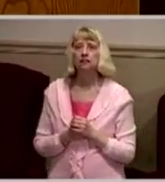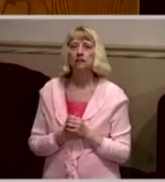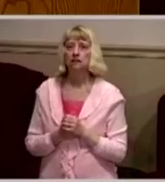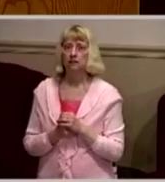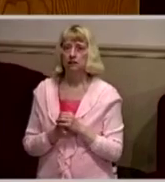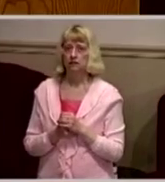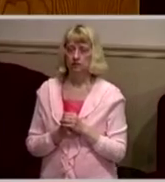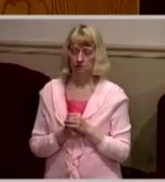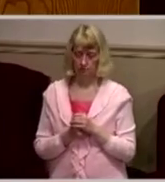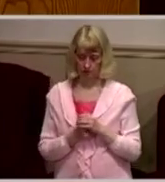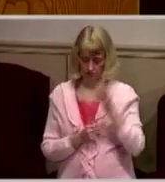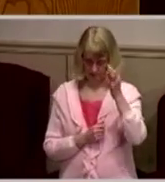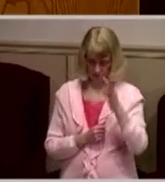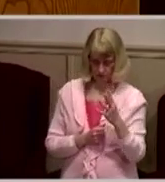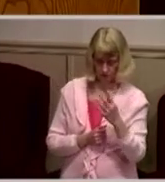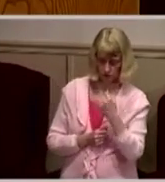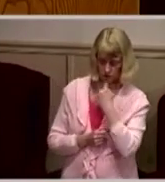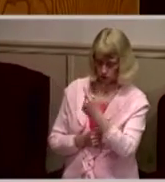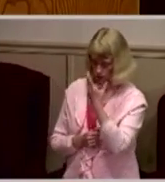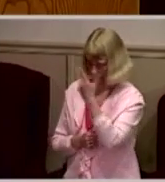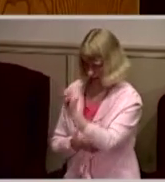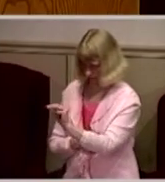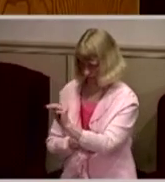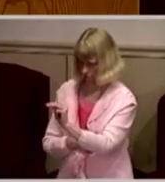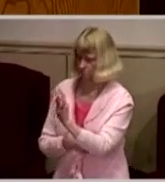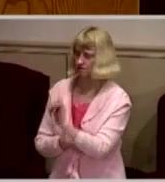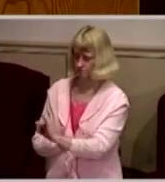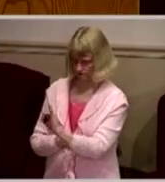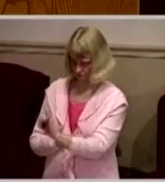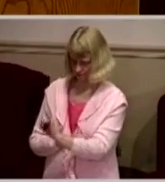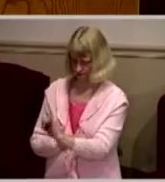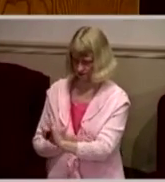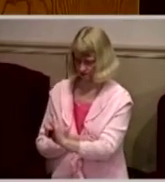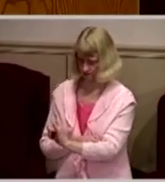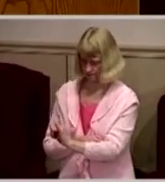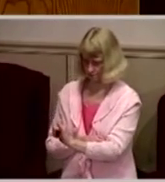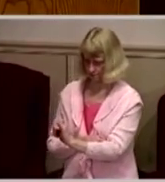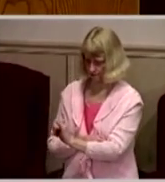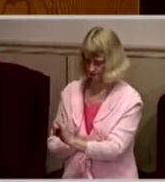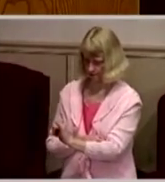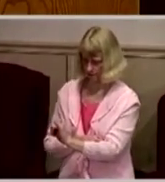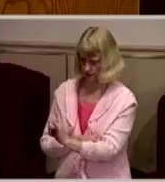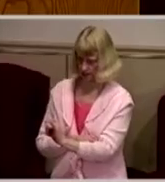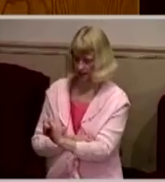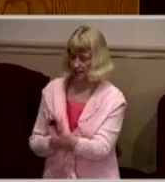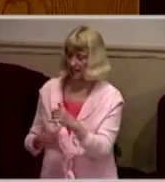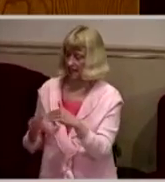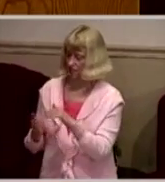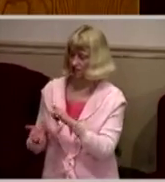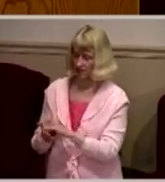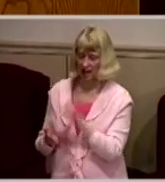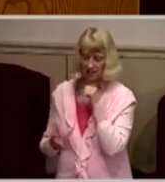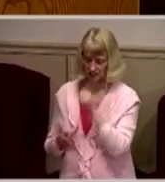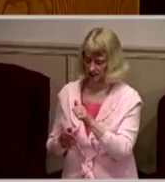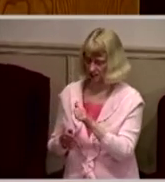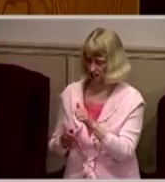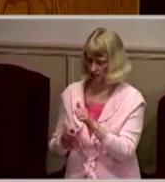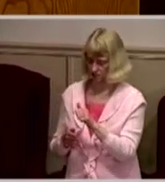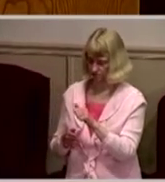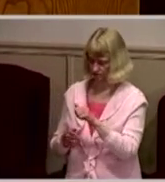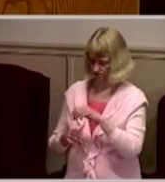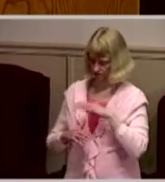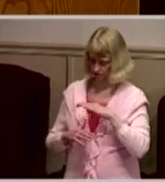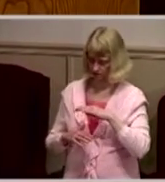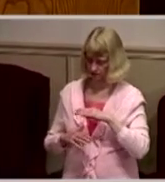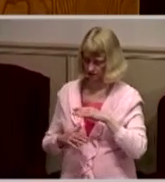I, Charles Spurgeon said to him, "Yes, and even that won't do unless it's